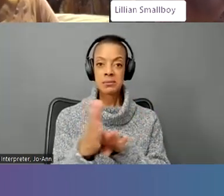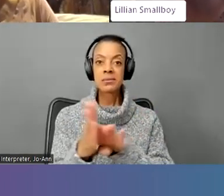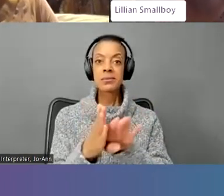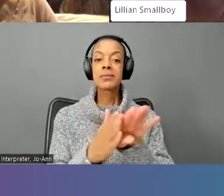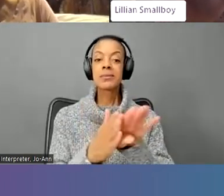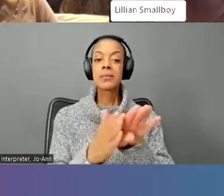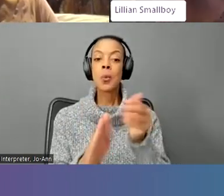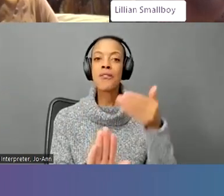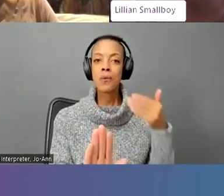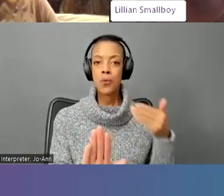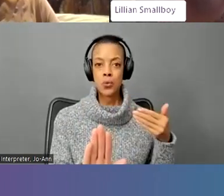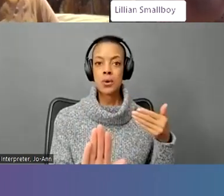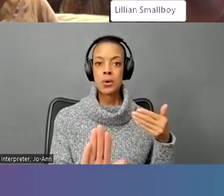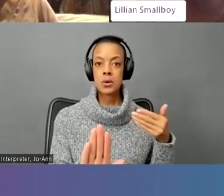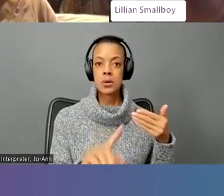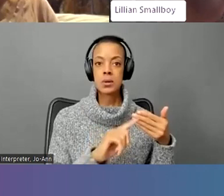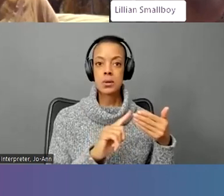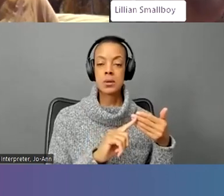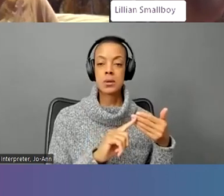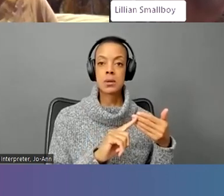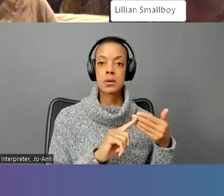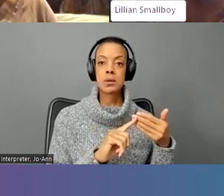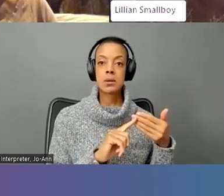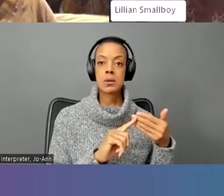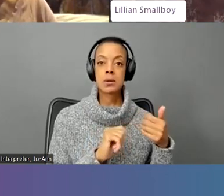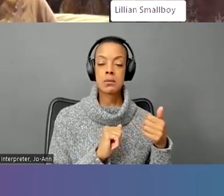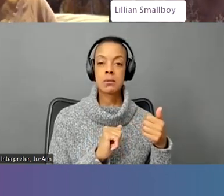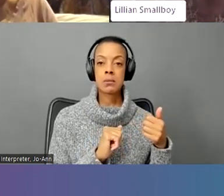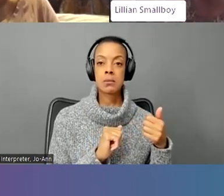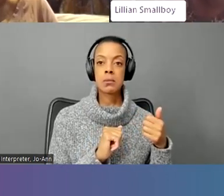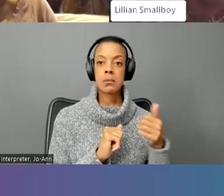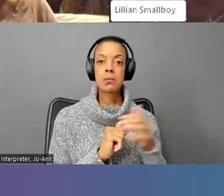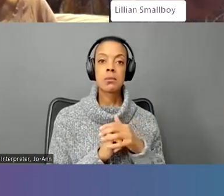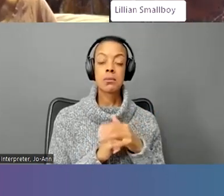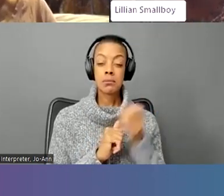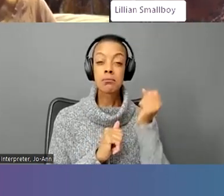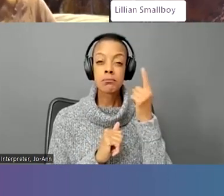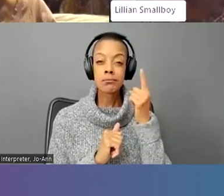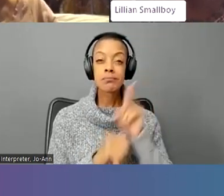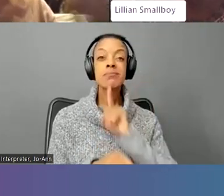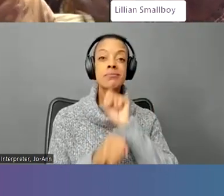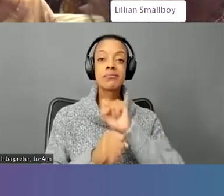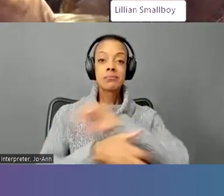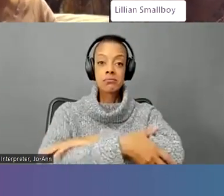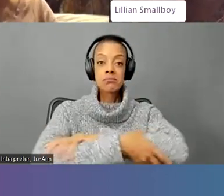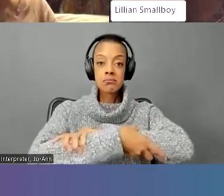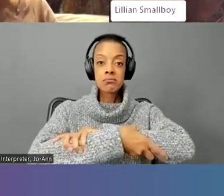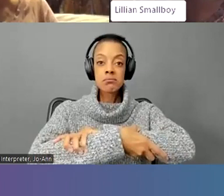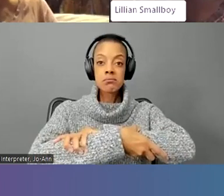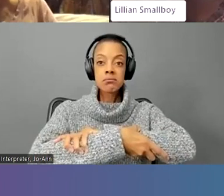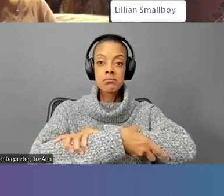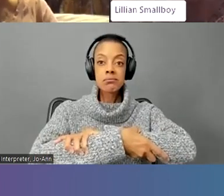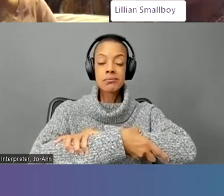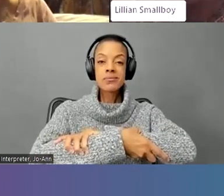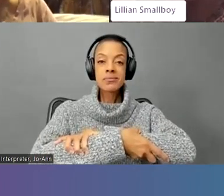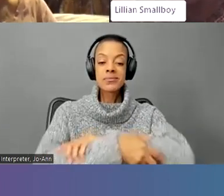to, you know, I understand that truth and reconciliation has just like been opening the door to